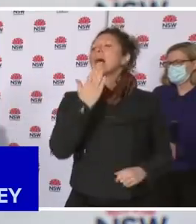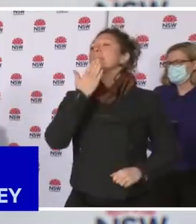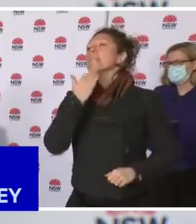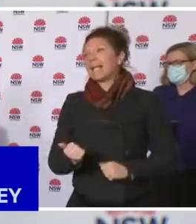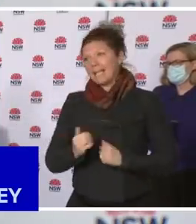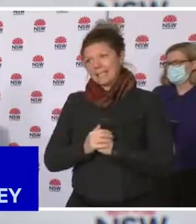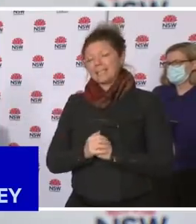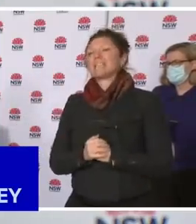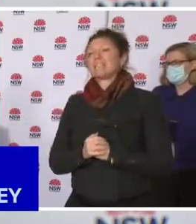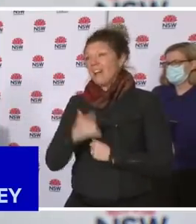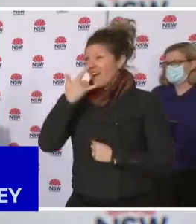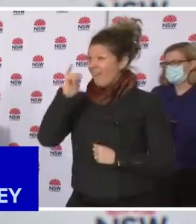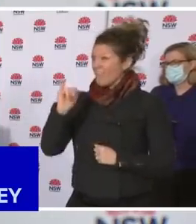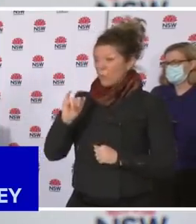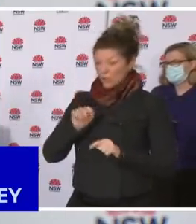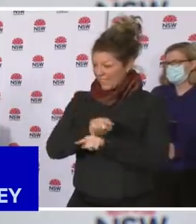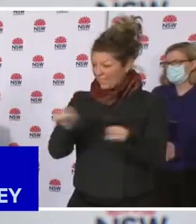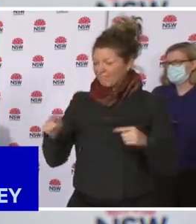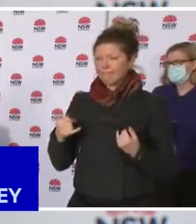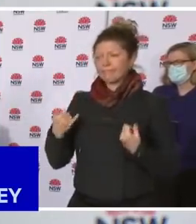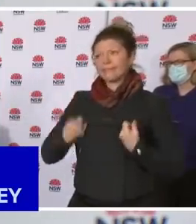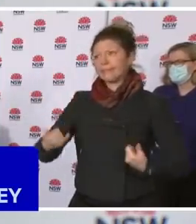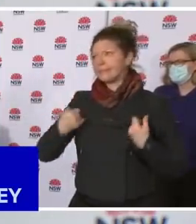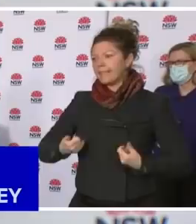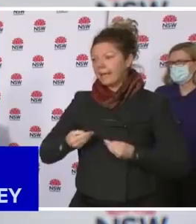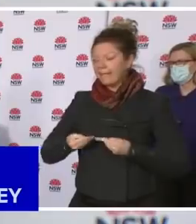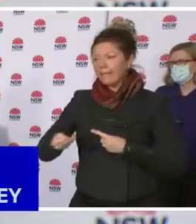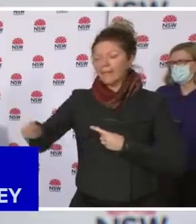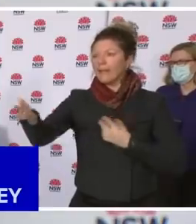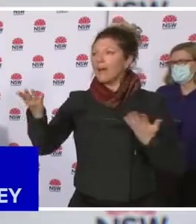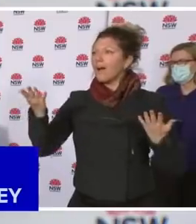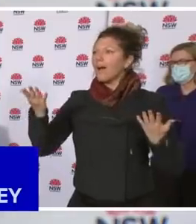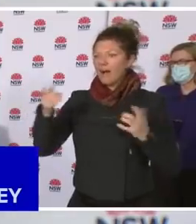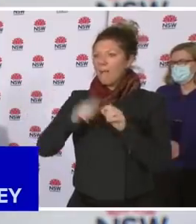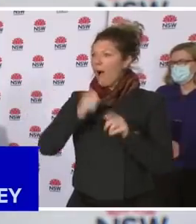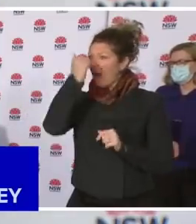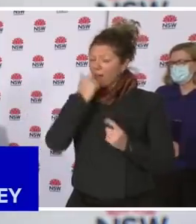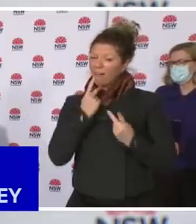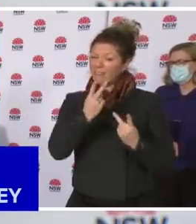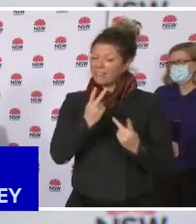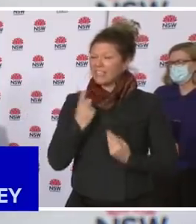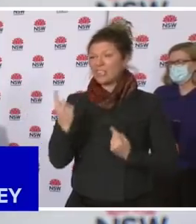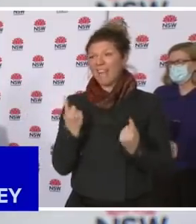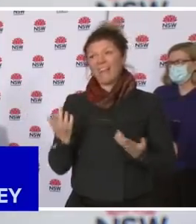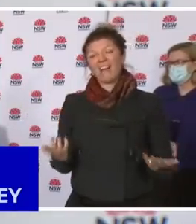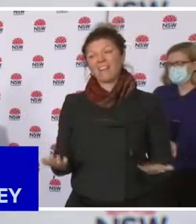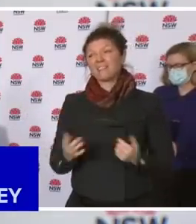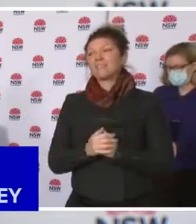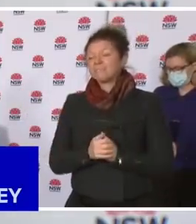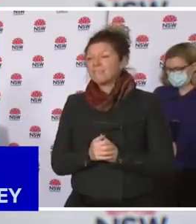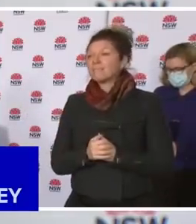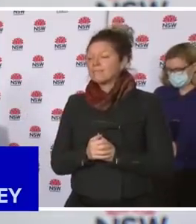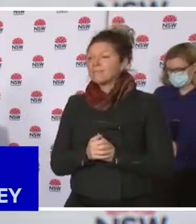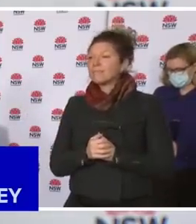many people are getting sick from that. And the second highest example of transfer of the virus at this stage is